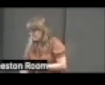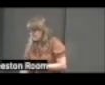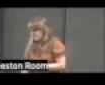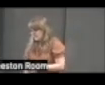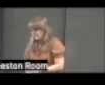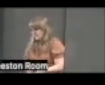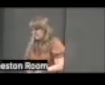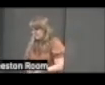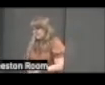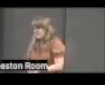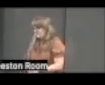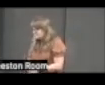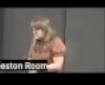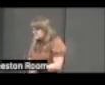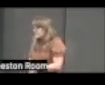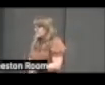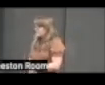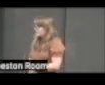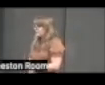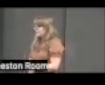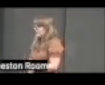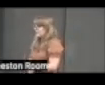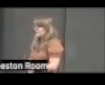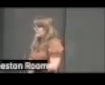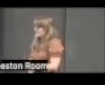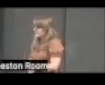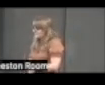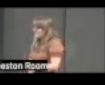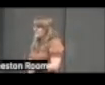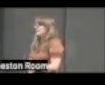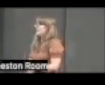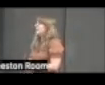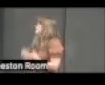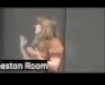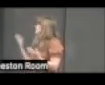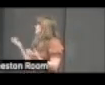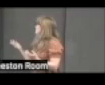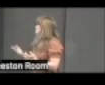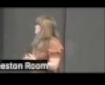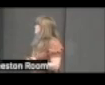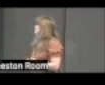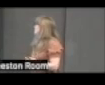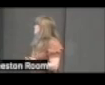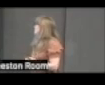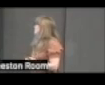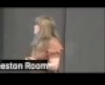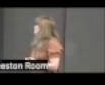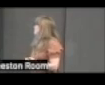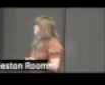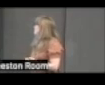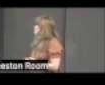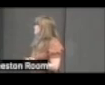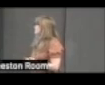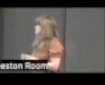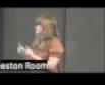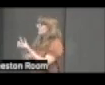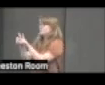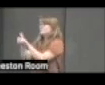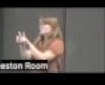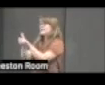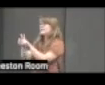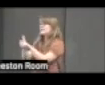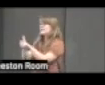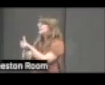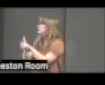bit and where we're at. The other problem we're having in captivity, which is a direct result of sort of